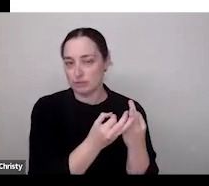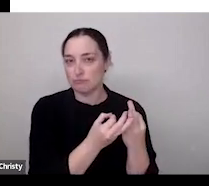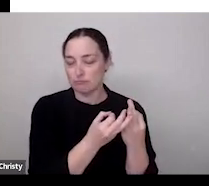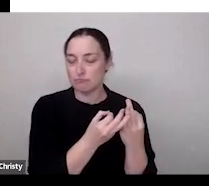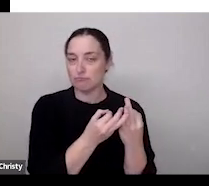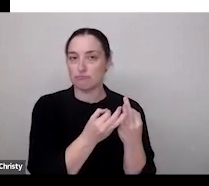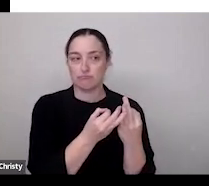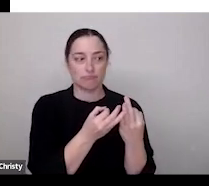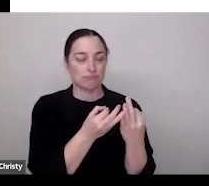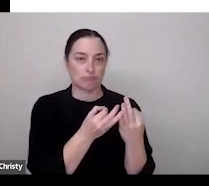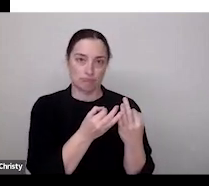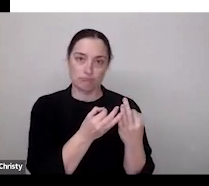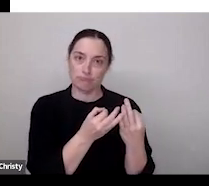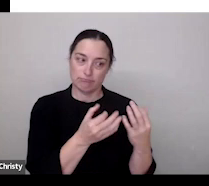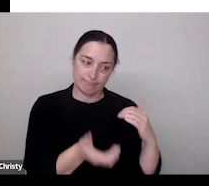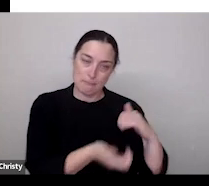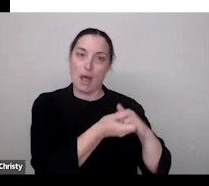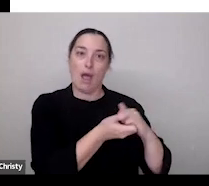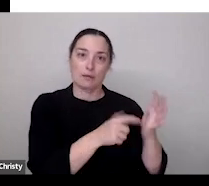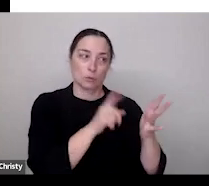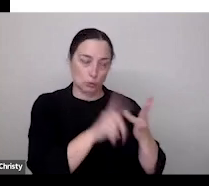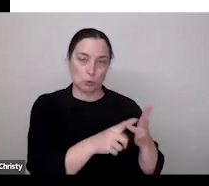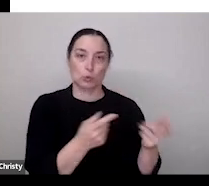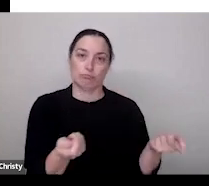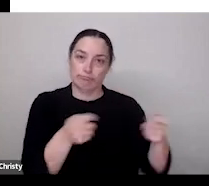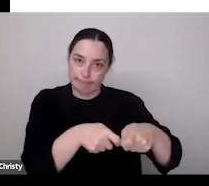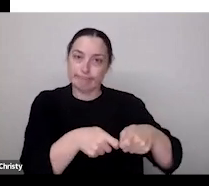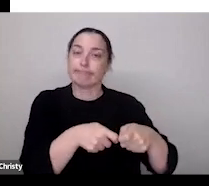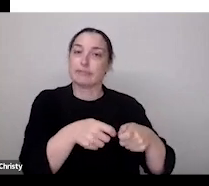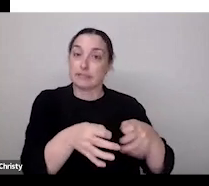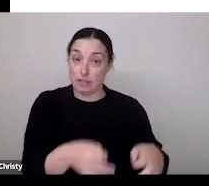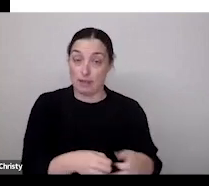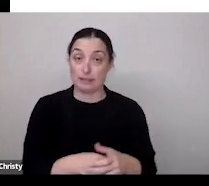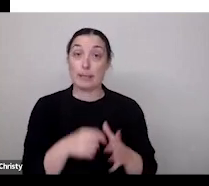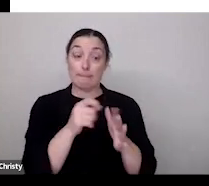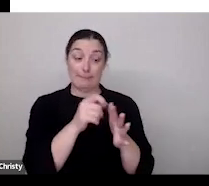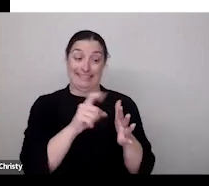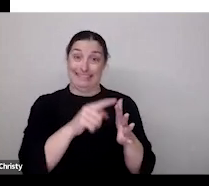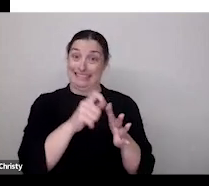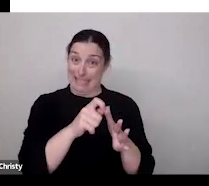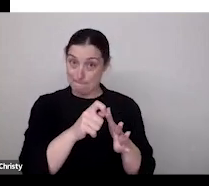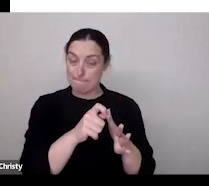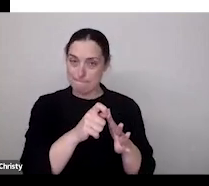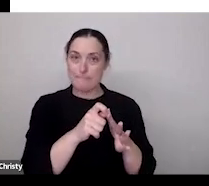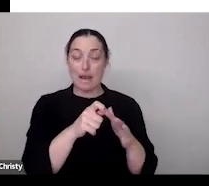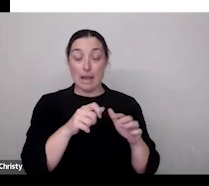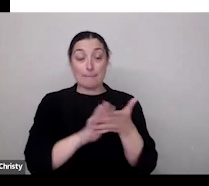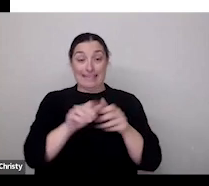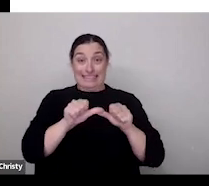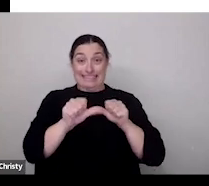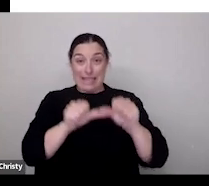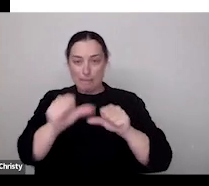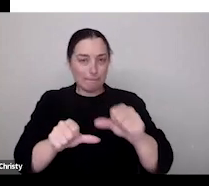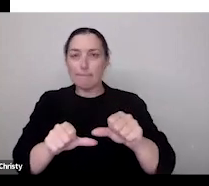help us co-design and refine the tools. A critical point of PSEP and our reordering of the steps happened when we did